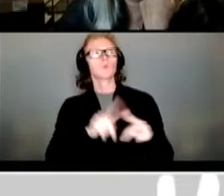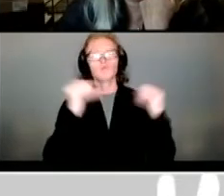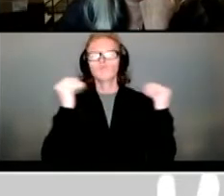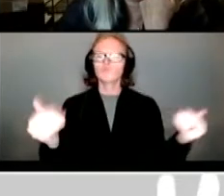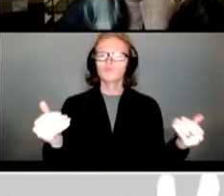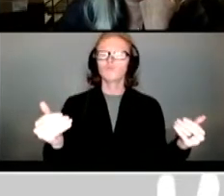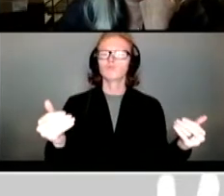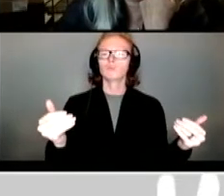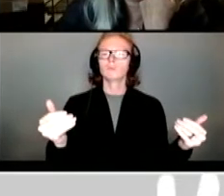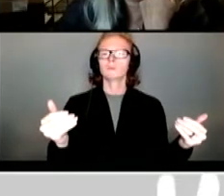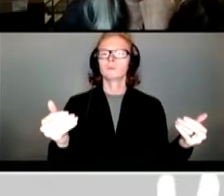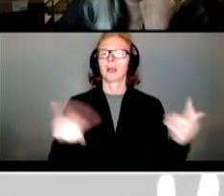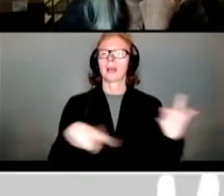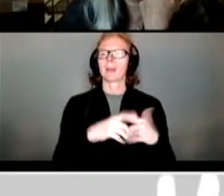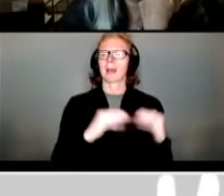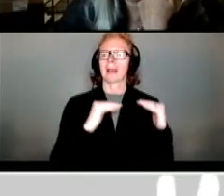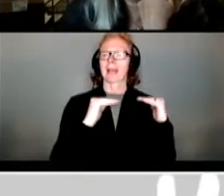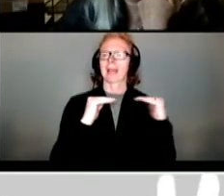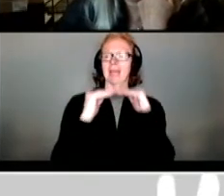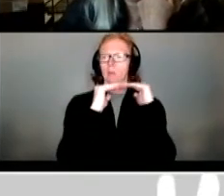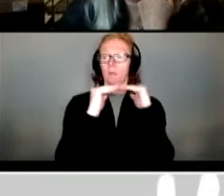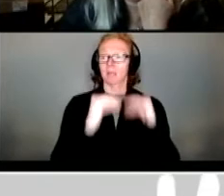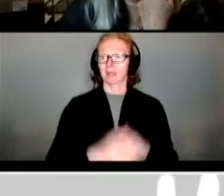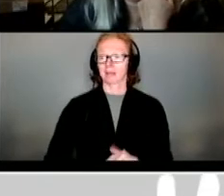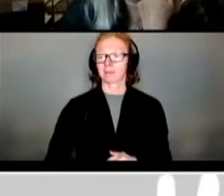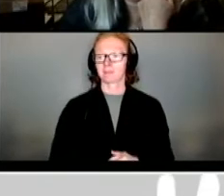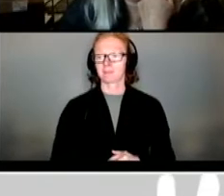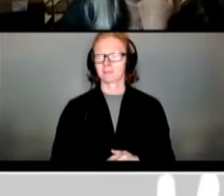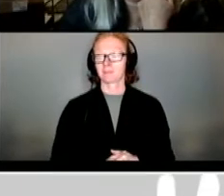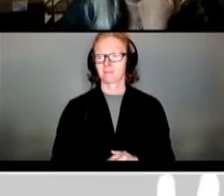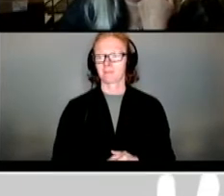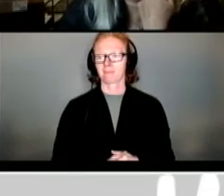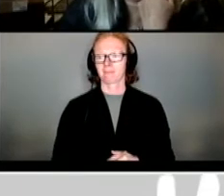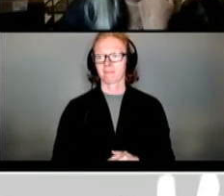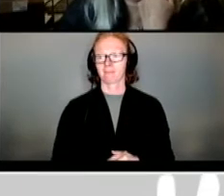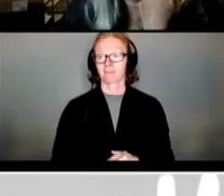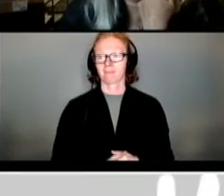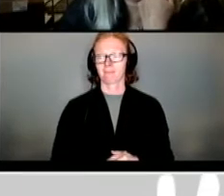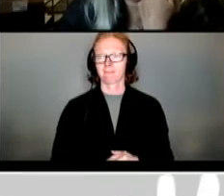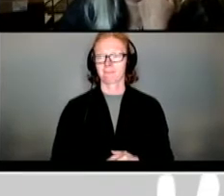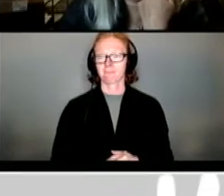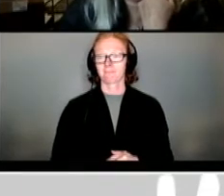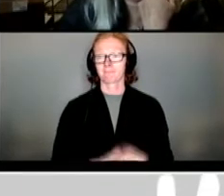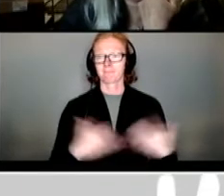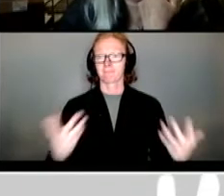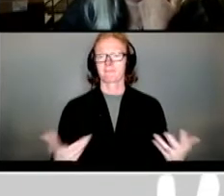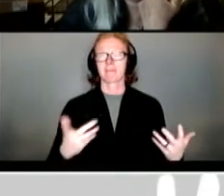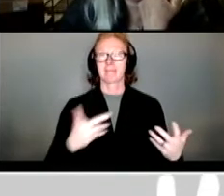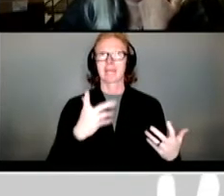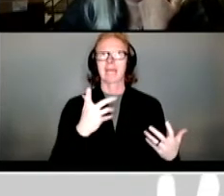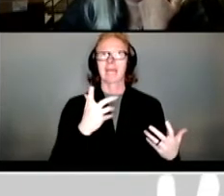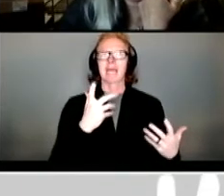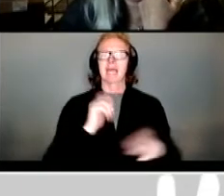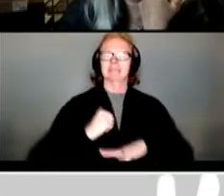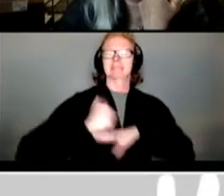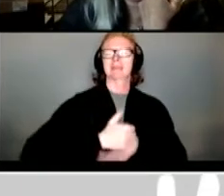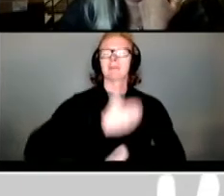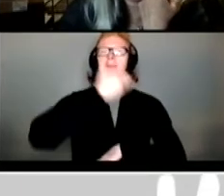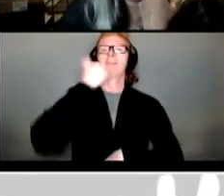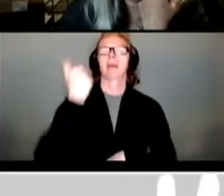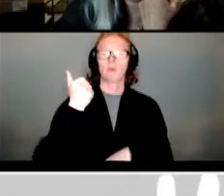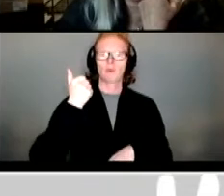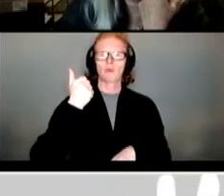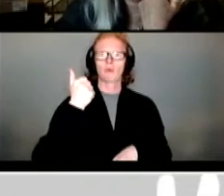promises of equity and, you know, building a rich tapestry of a